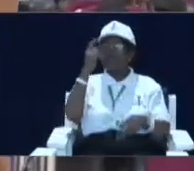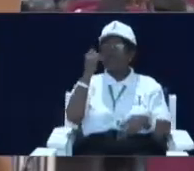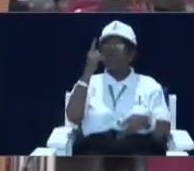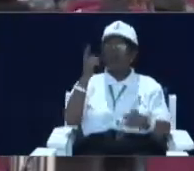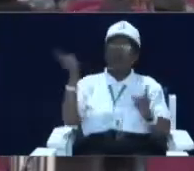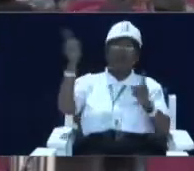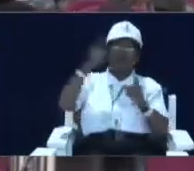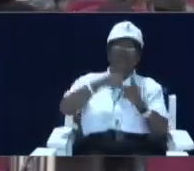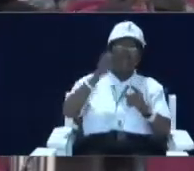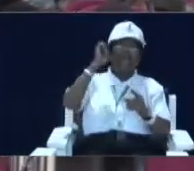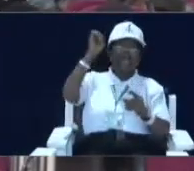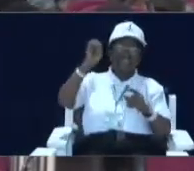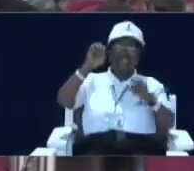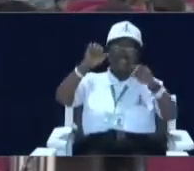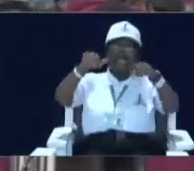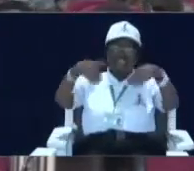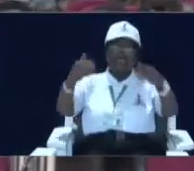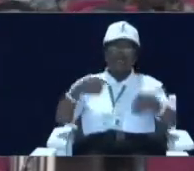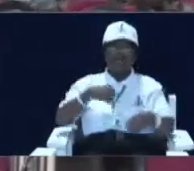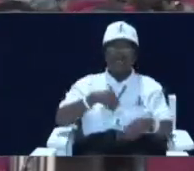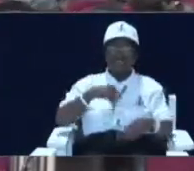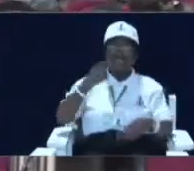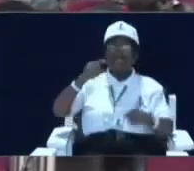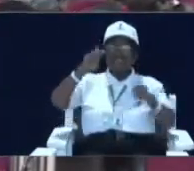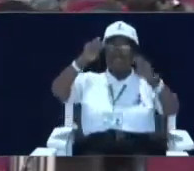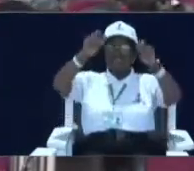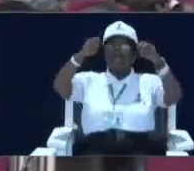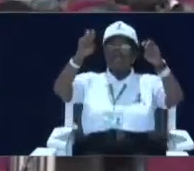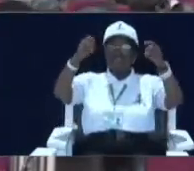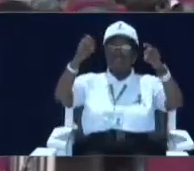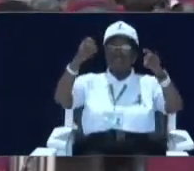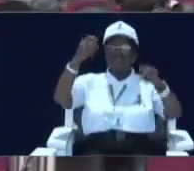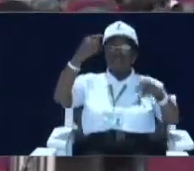gave me the theme for the Congress.